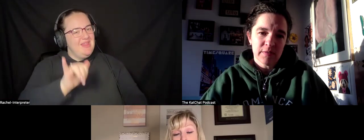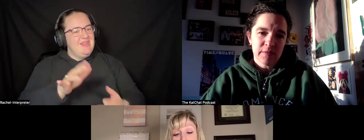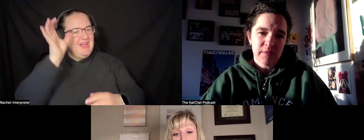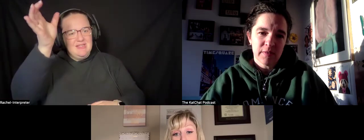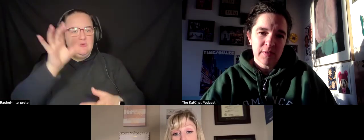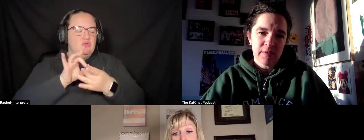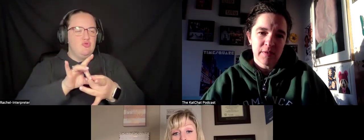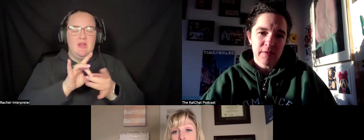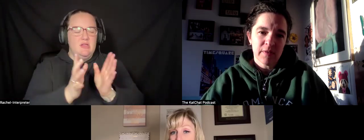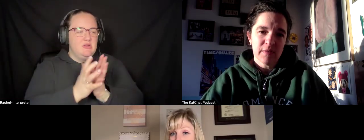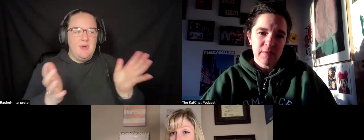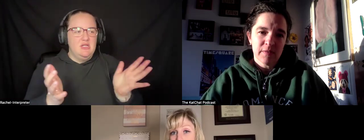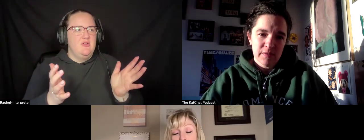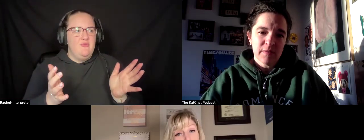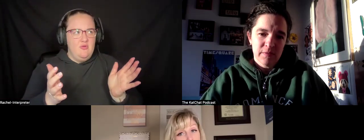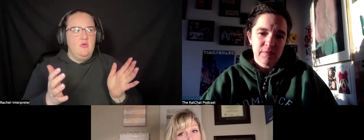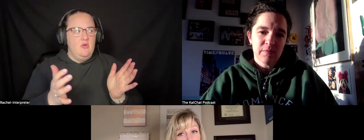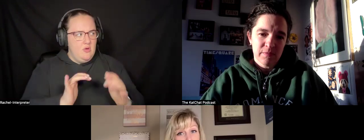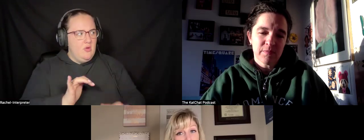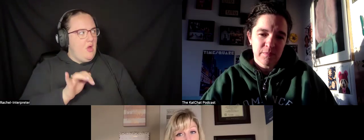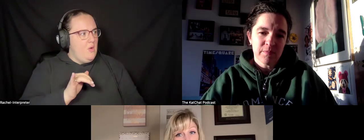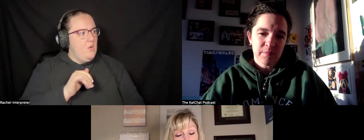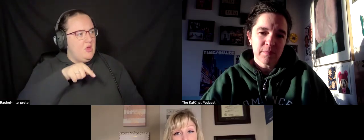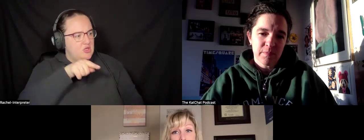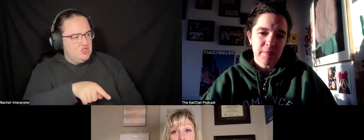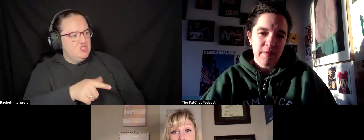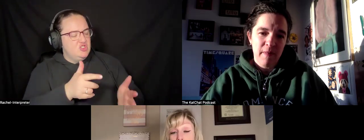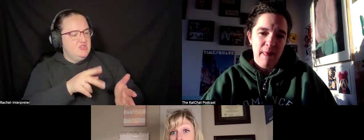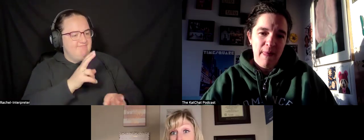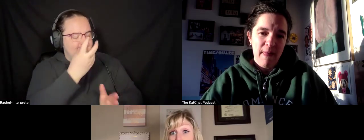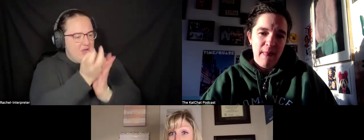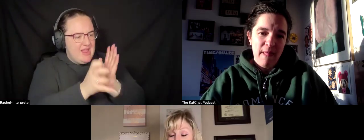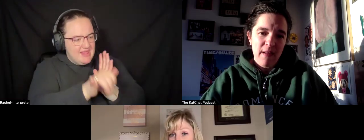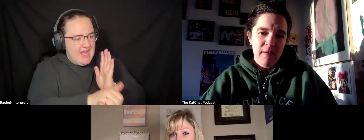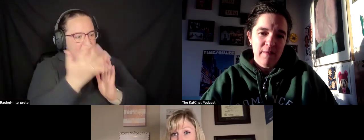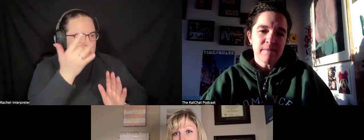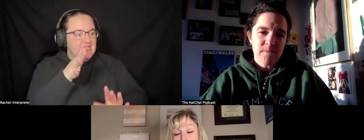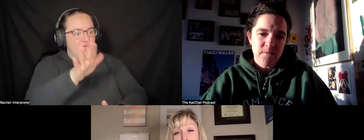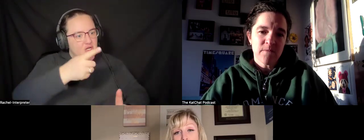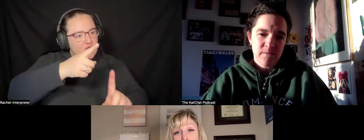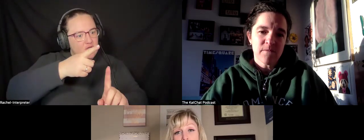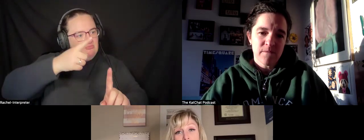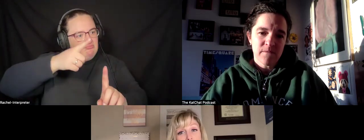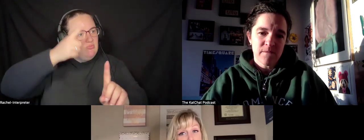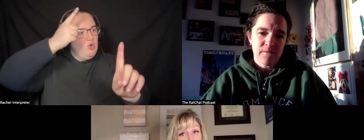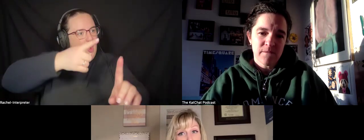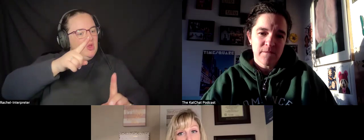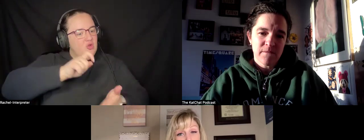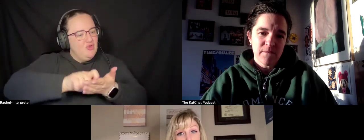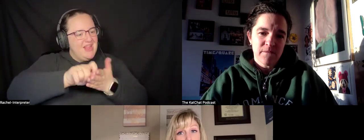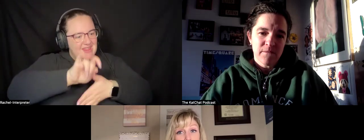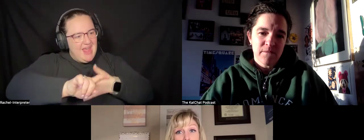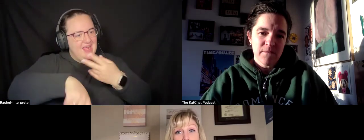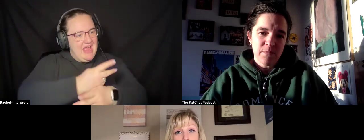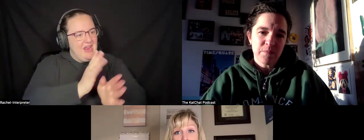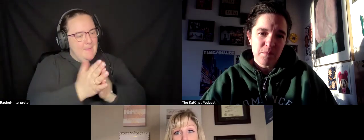I think a lot of us go through in life of like, wait a minute, she got into that initially because of her own dream to write this kind of book. And sometimes